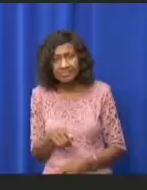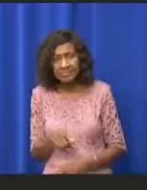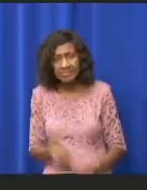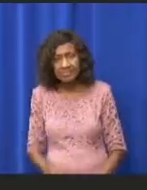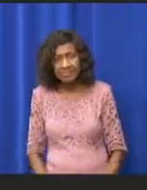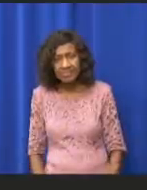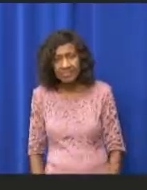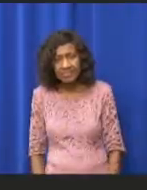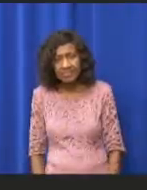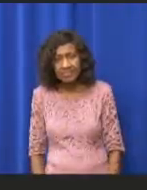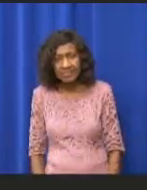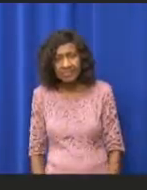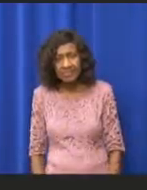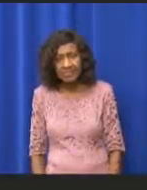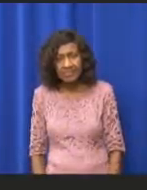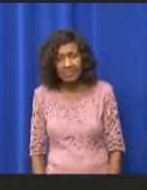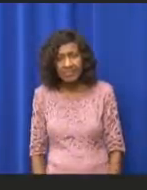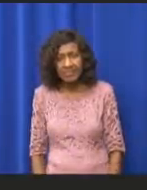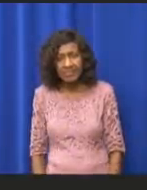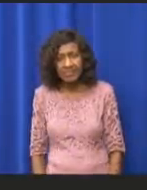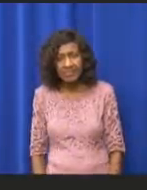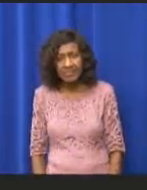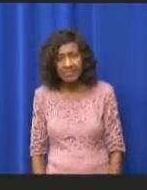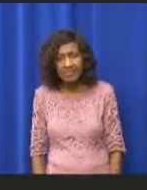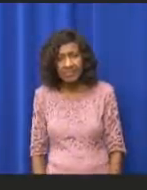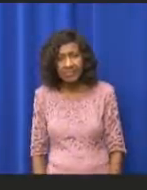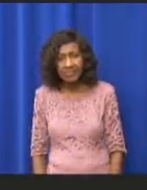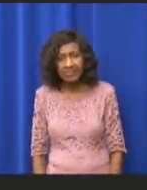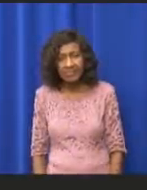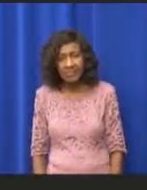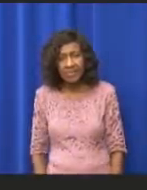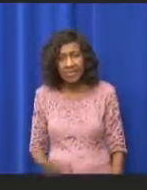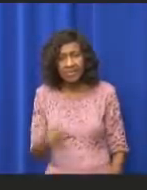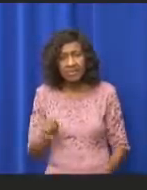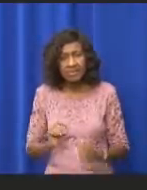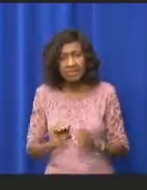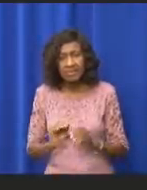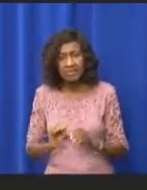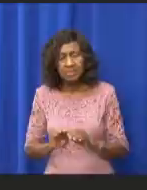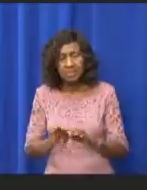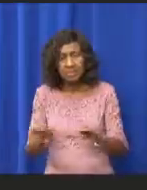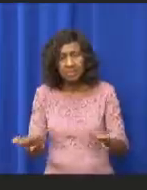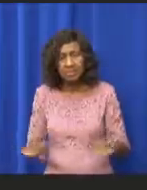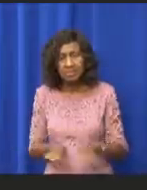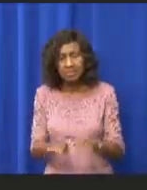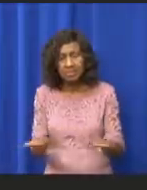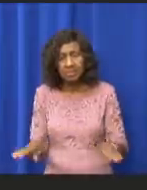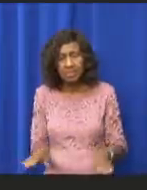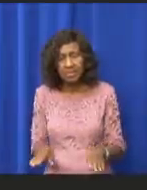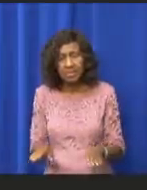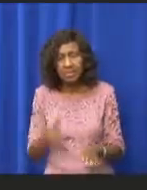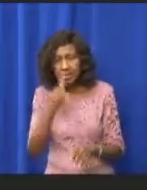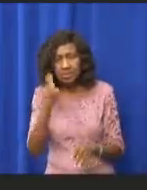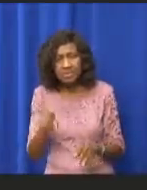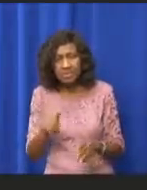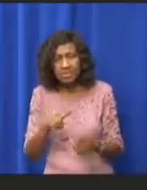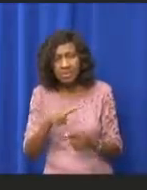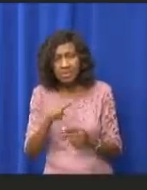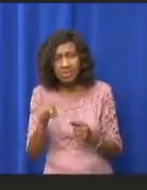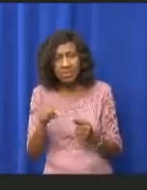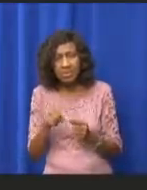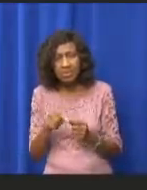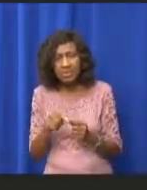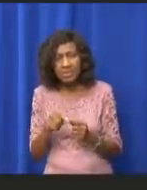Mr. Byrne. I just have a couple of questions. When the swimming is allowed on the beach, does